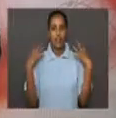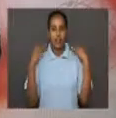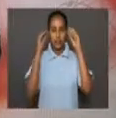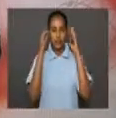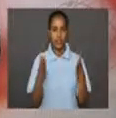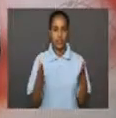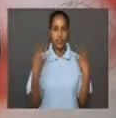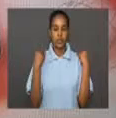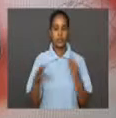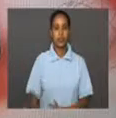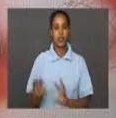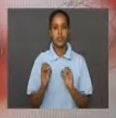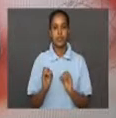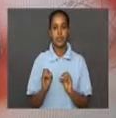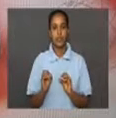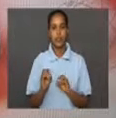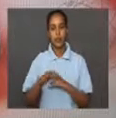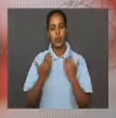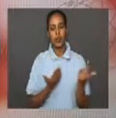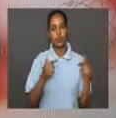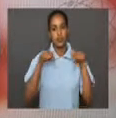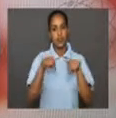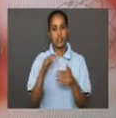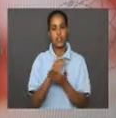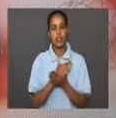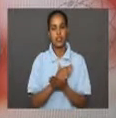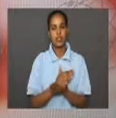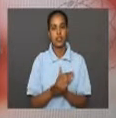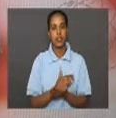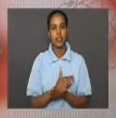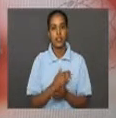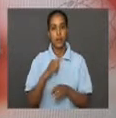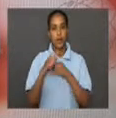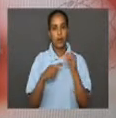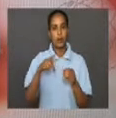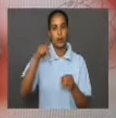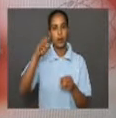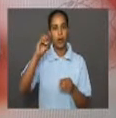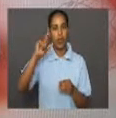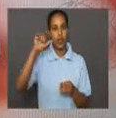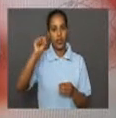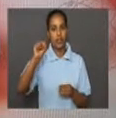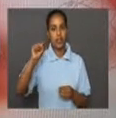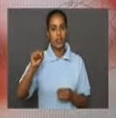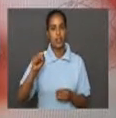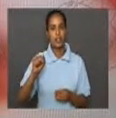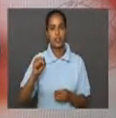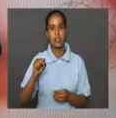Hello, teacher. Hello, students. Welcome to today's lesson about